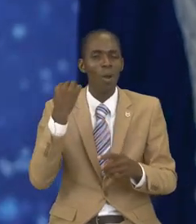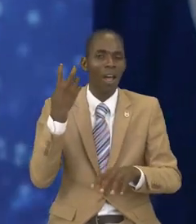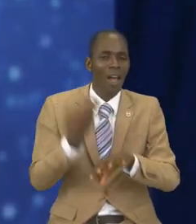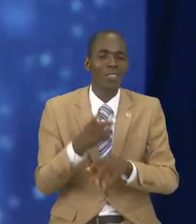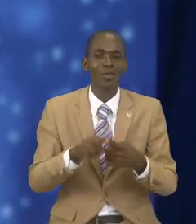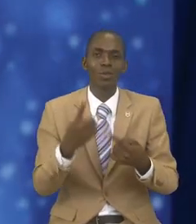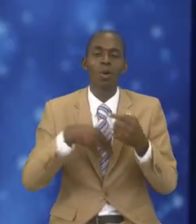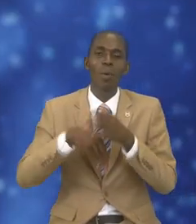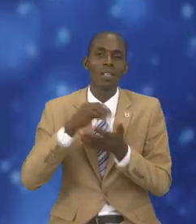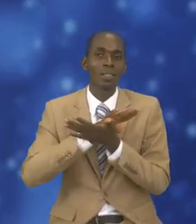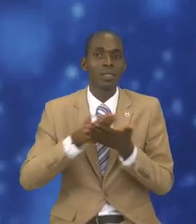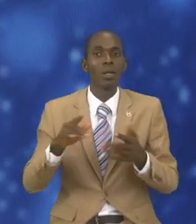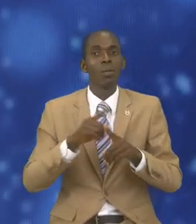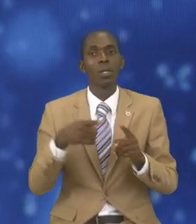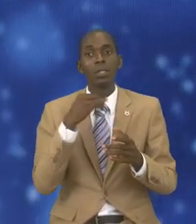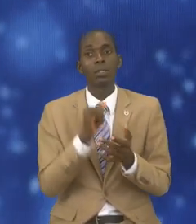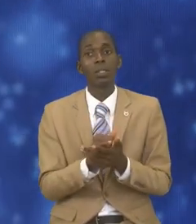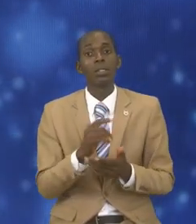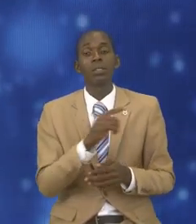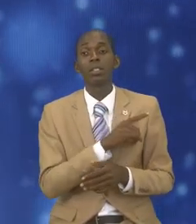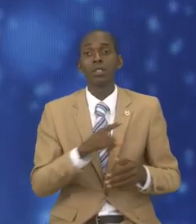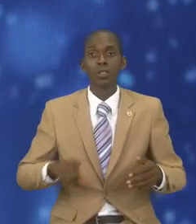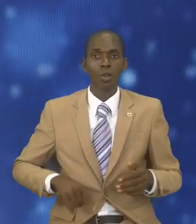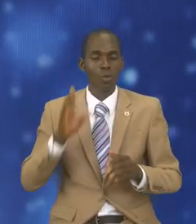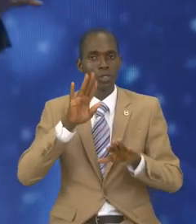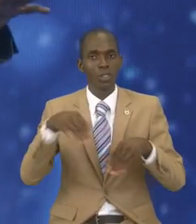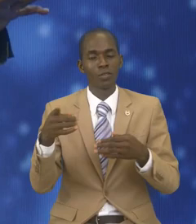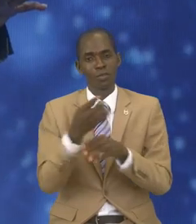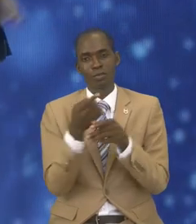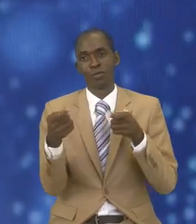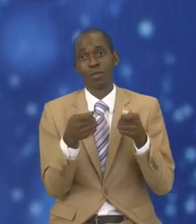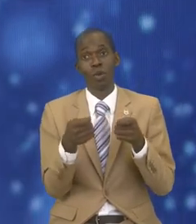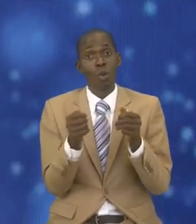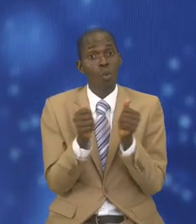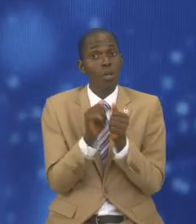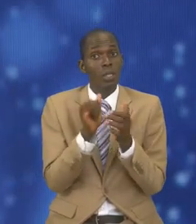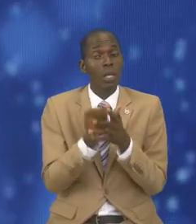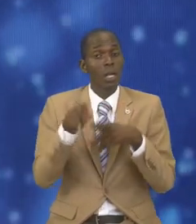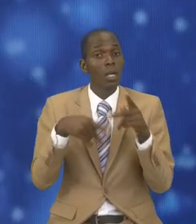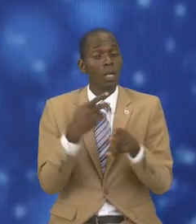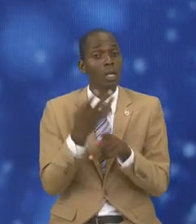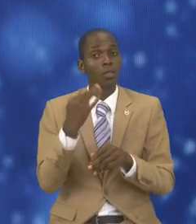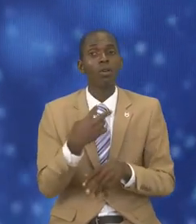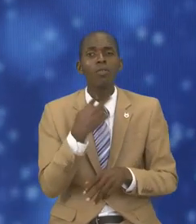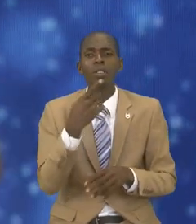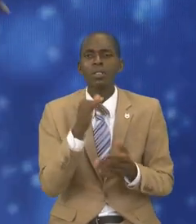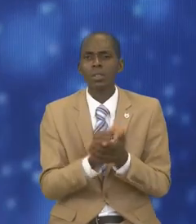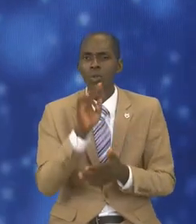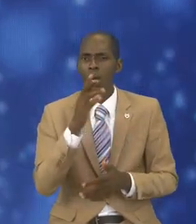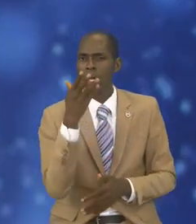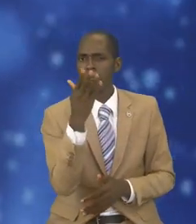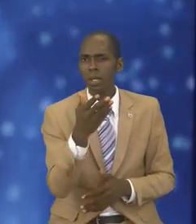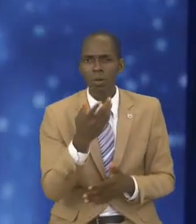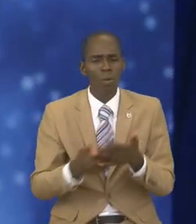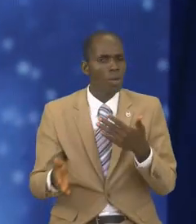said, the Lord is here to heal anyone and everyone. With that kind of voice, I said, you are there, whatever